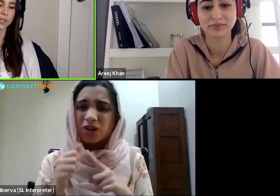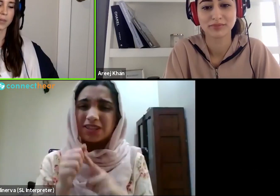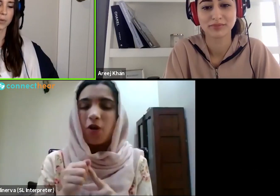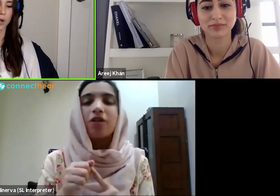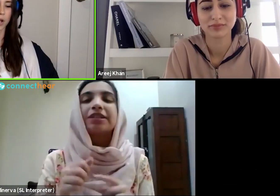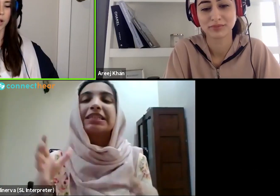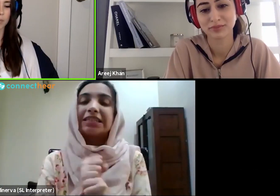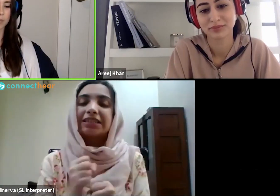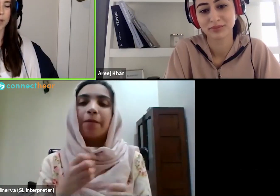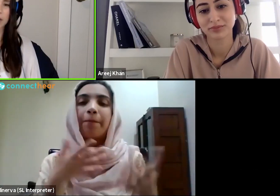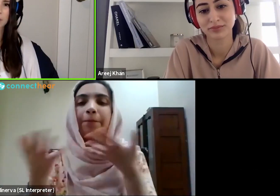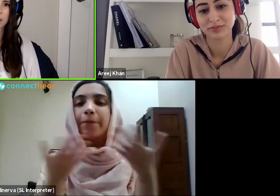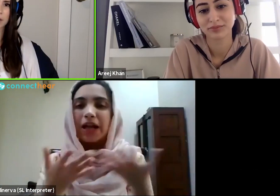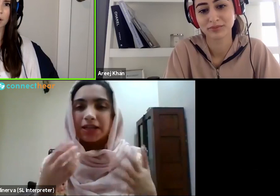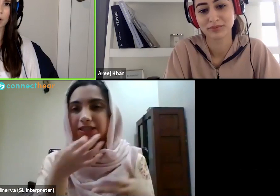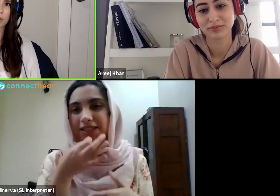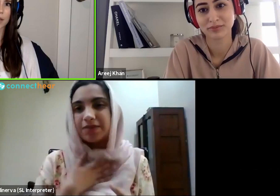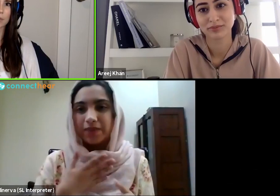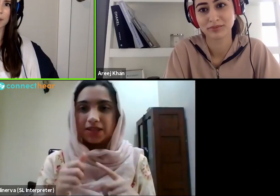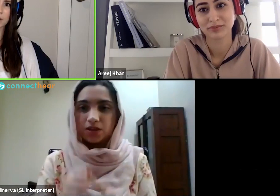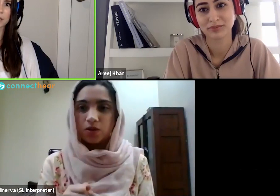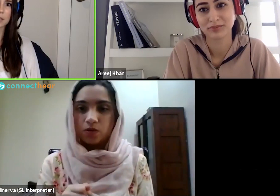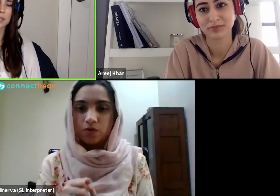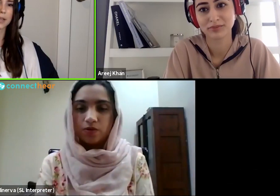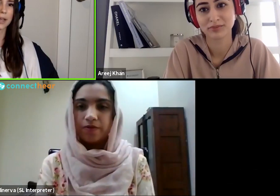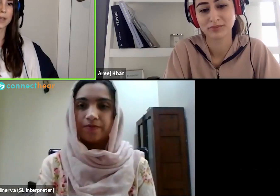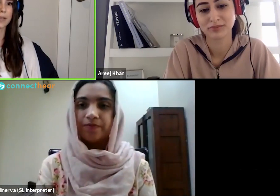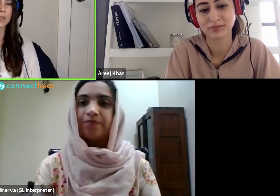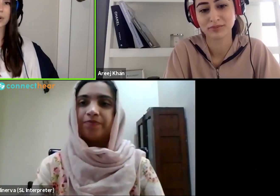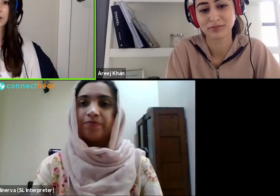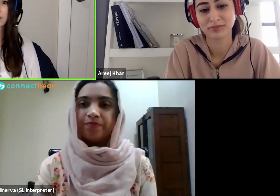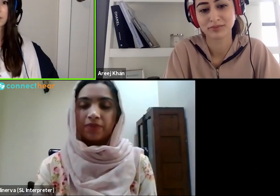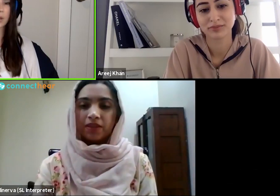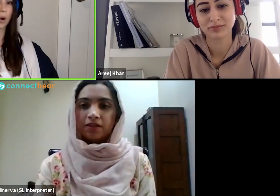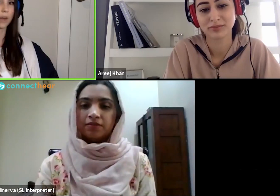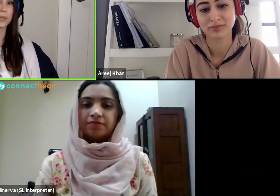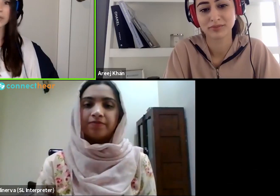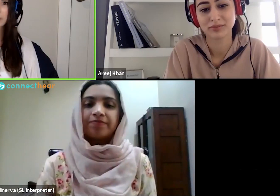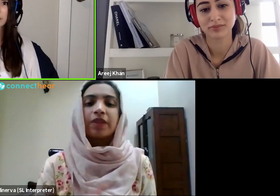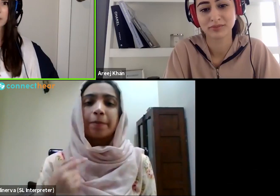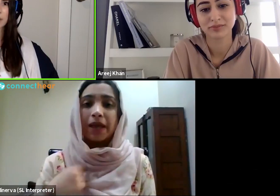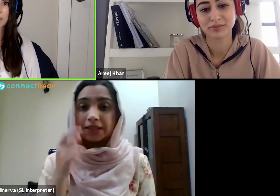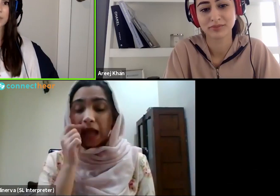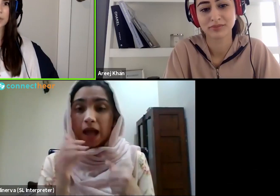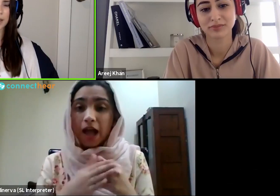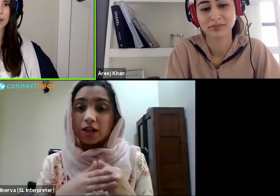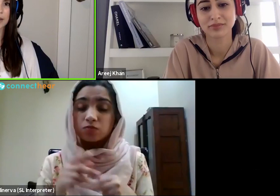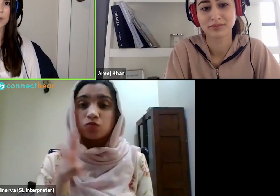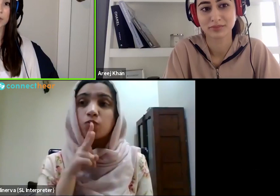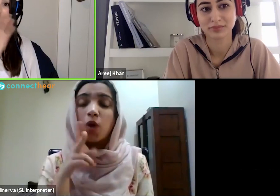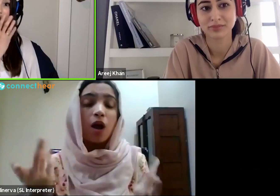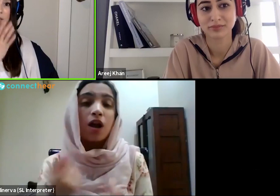So for example, my husband knows I work all day with patients, and that's where it's really hard for me to hear sometimes during the